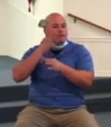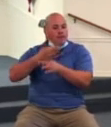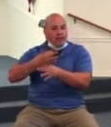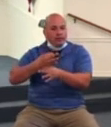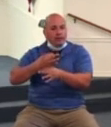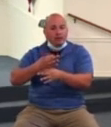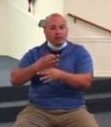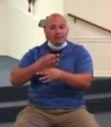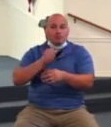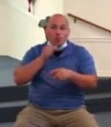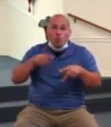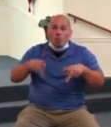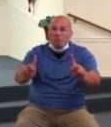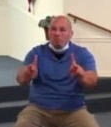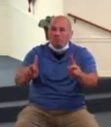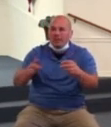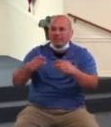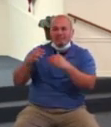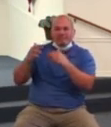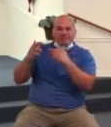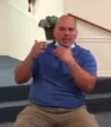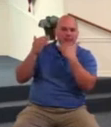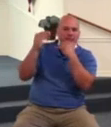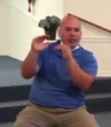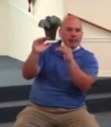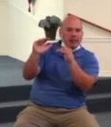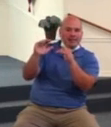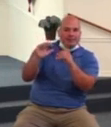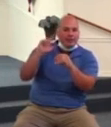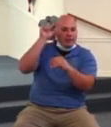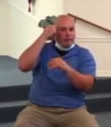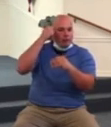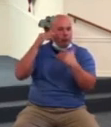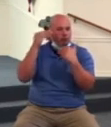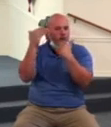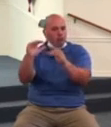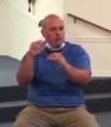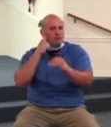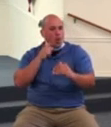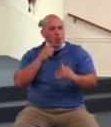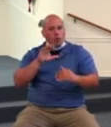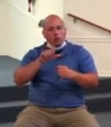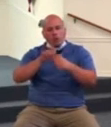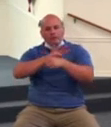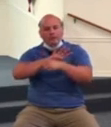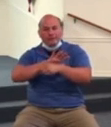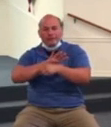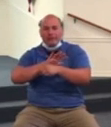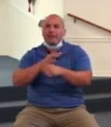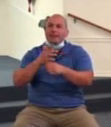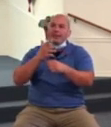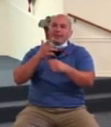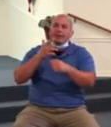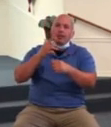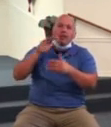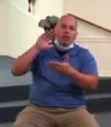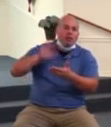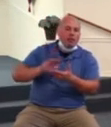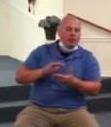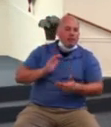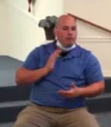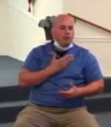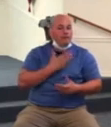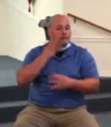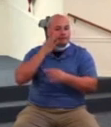us, but rather, Lord, open our minds and our hearts to you for your direction, that we may do what is good in your